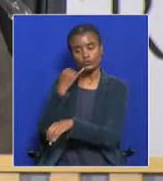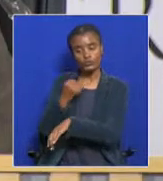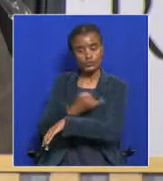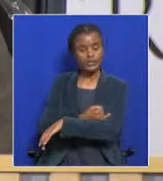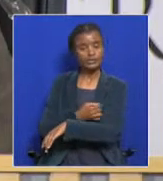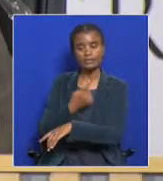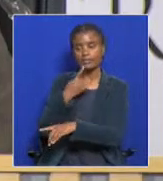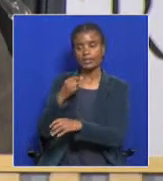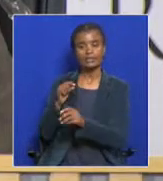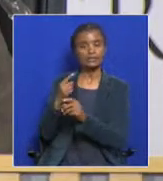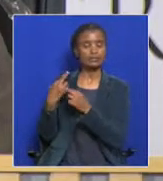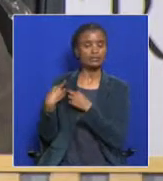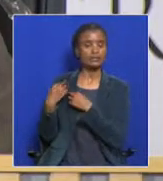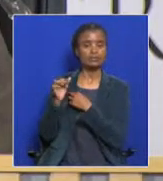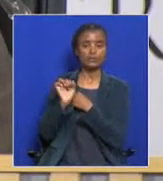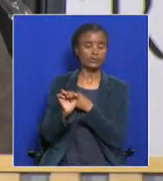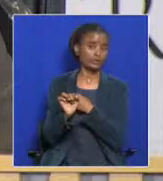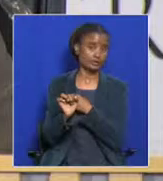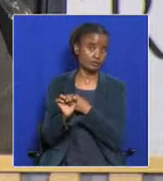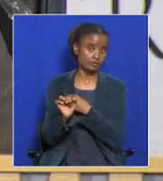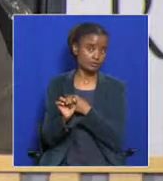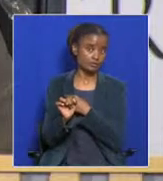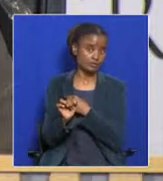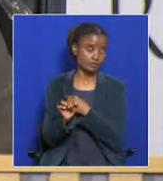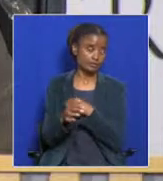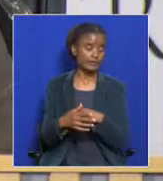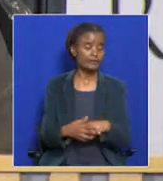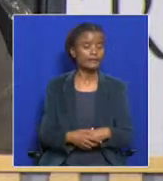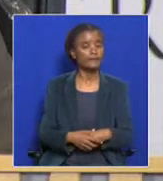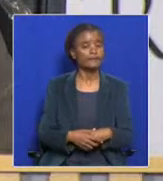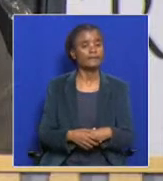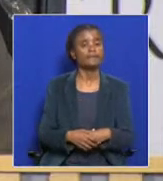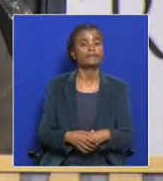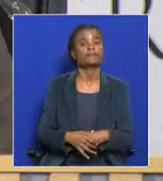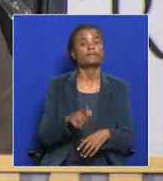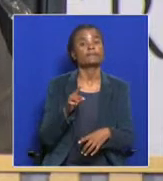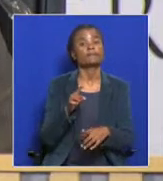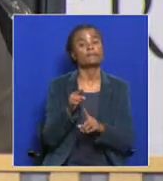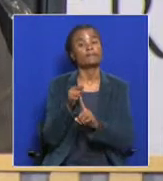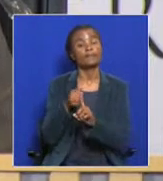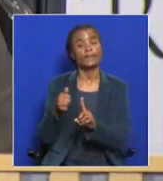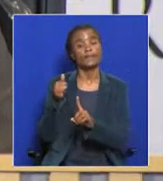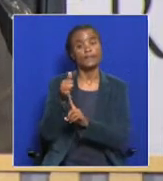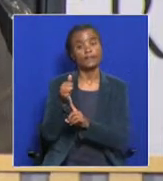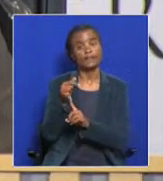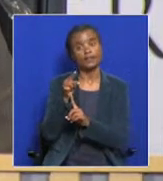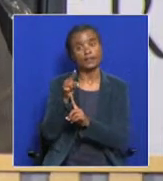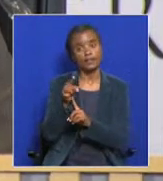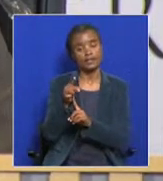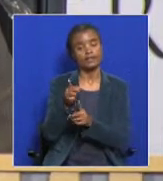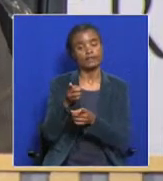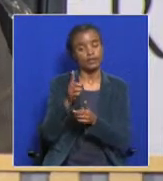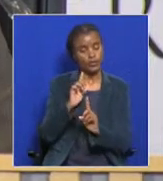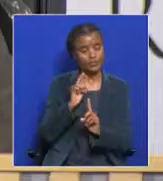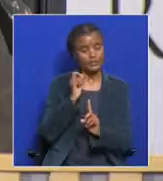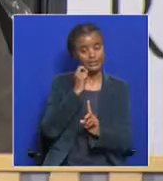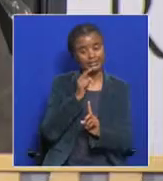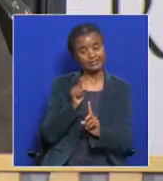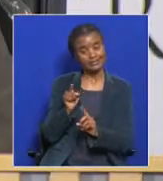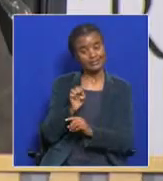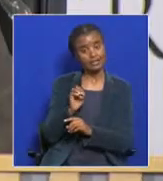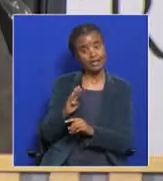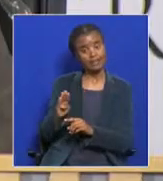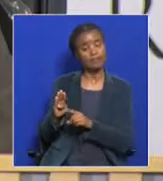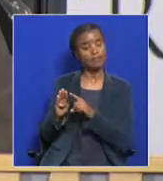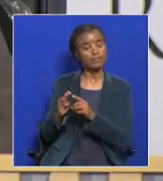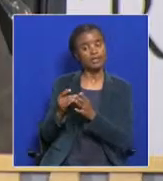according to you? Yes. Commissioner, it was the Brigadier's direct words, follow up with the lab, when he called me and informed me about the attempted